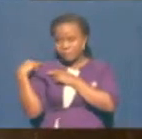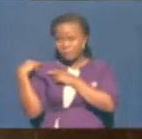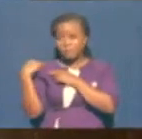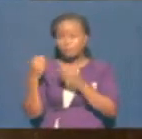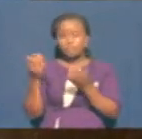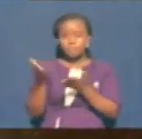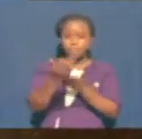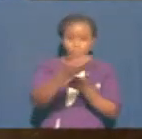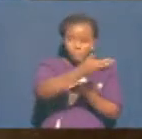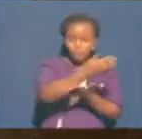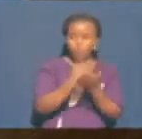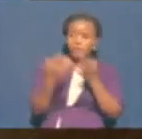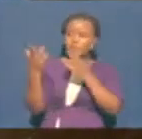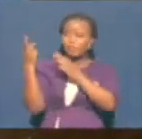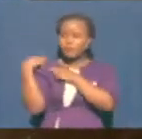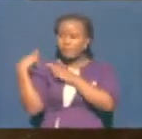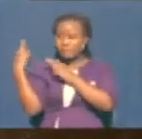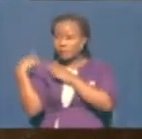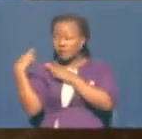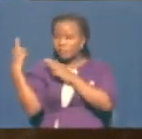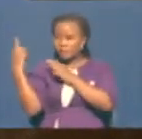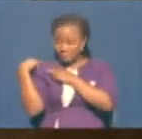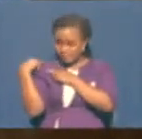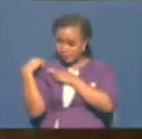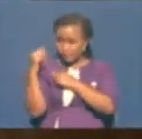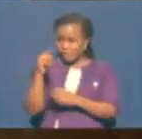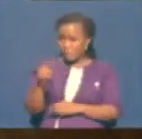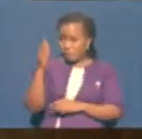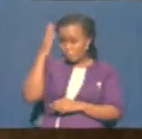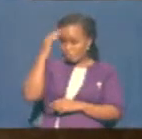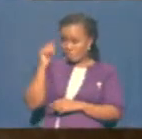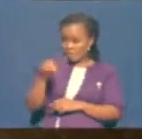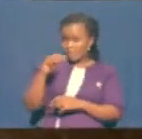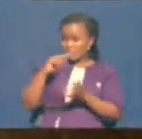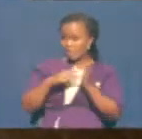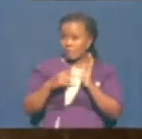Collective responsibility. Do you know what that